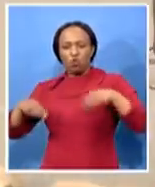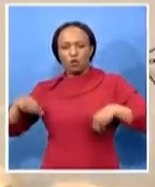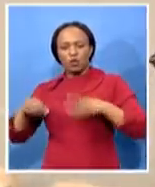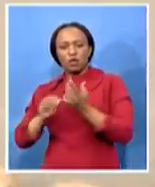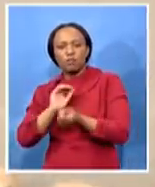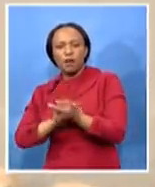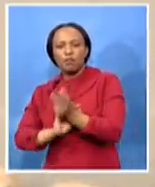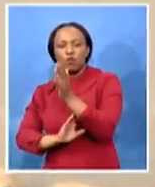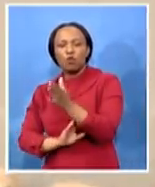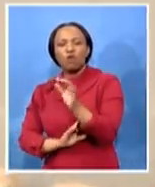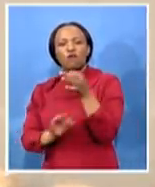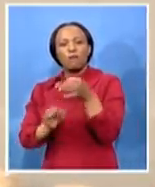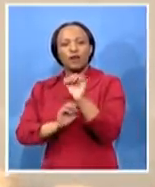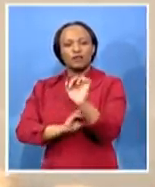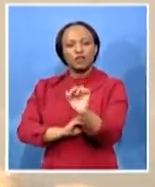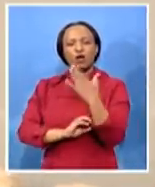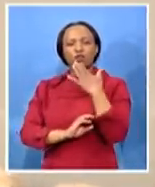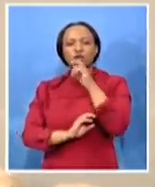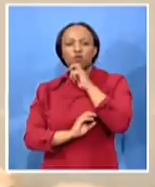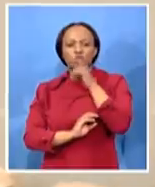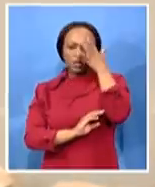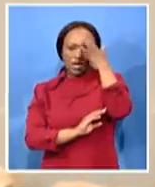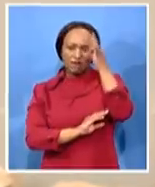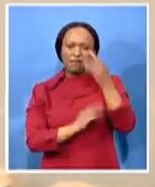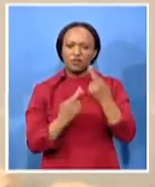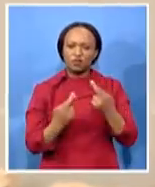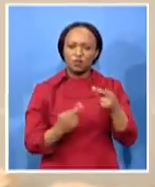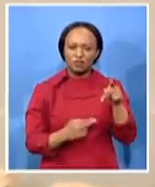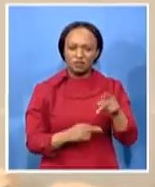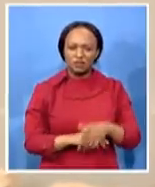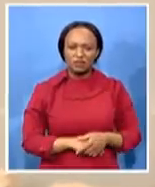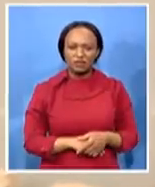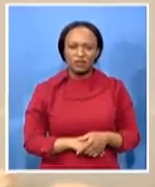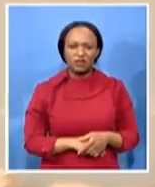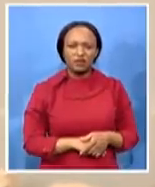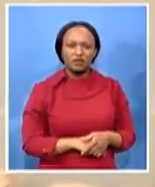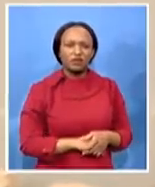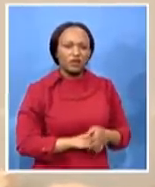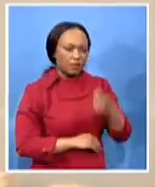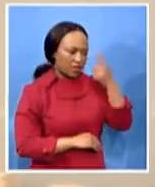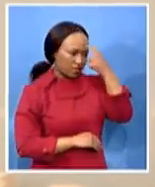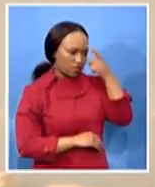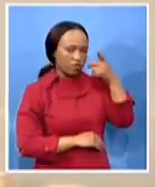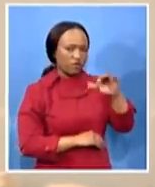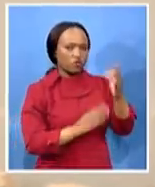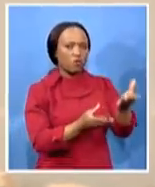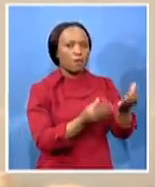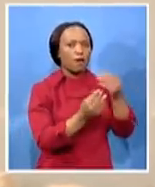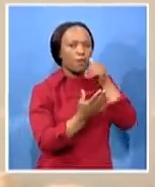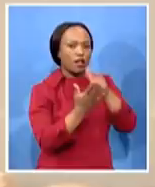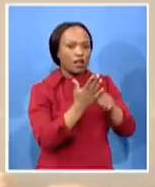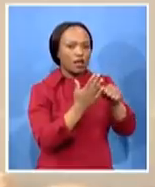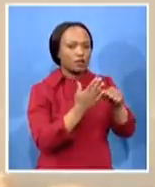resources? Well, I think that we have received a letter from the president as general membership, where the